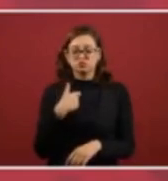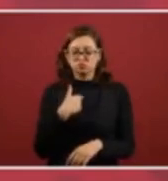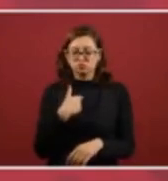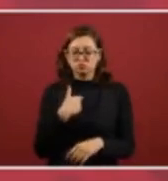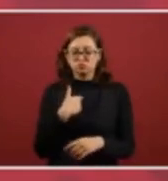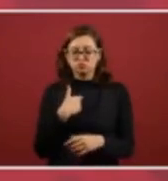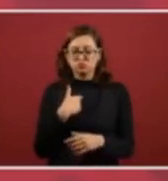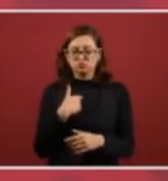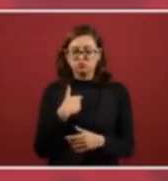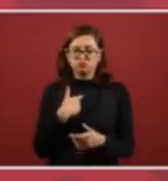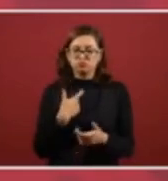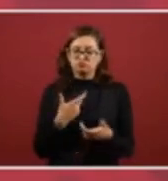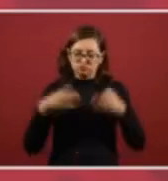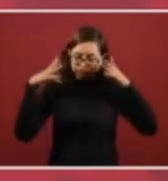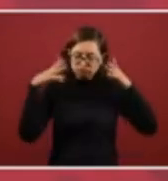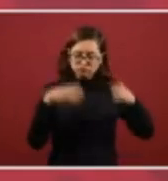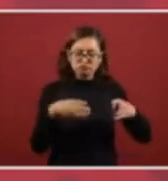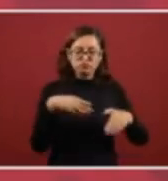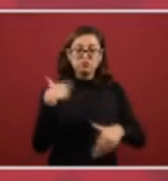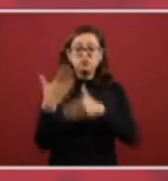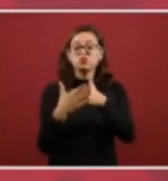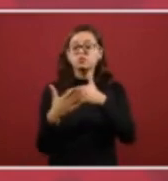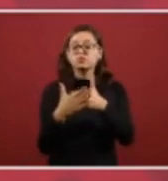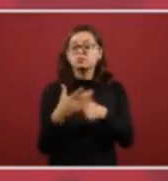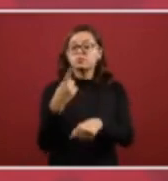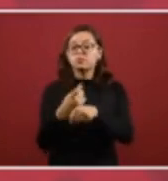to be writing.